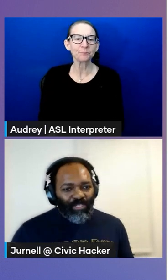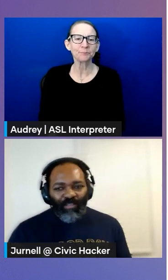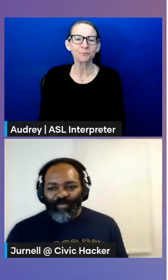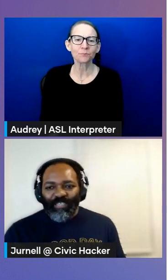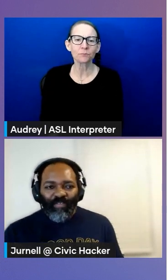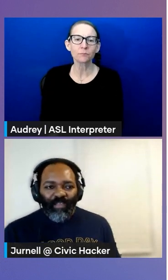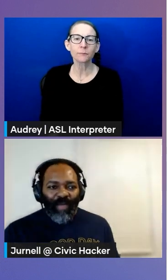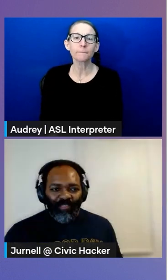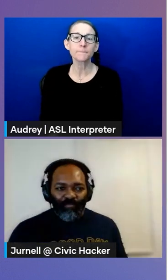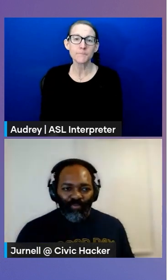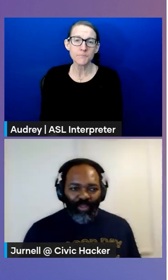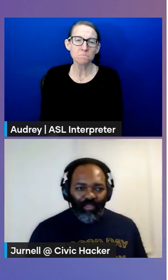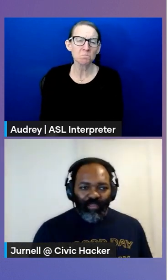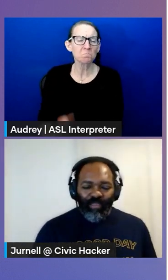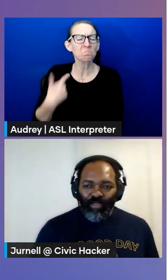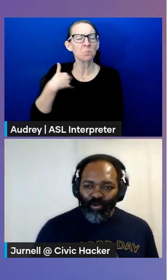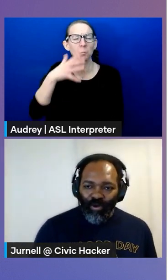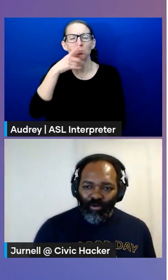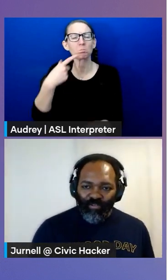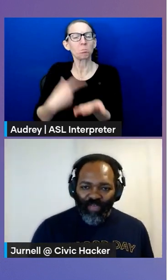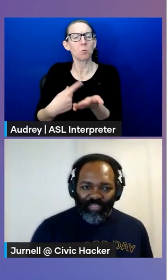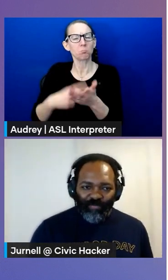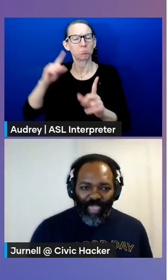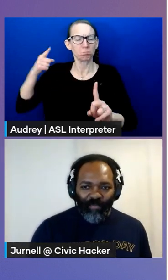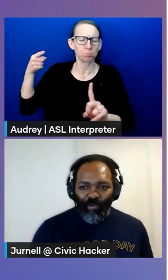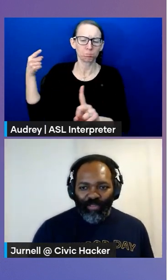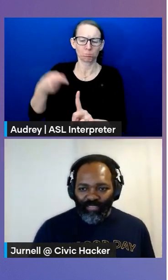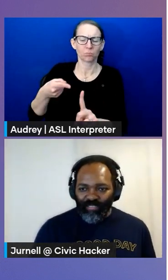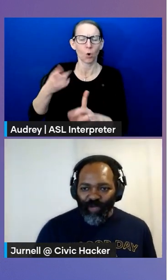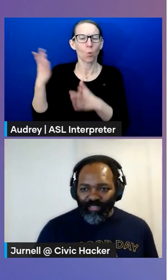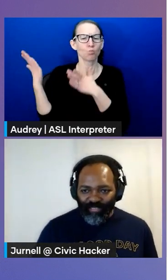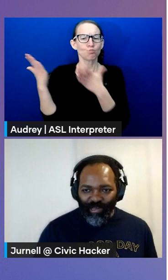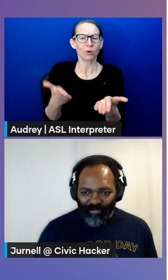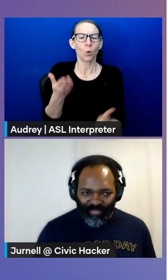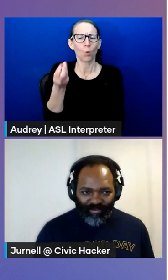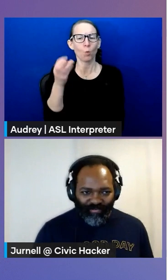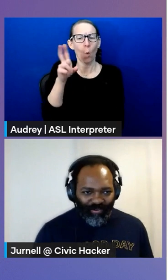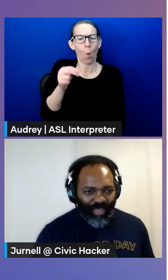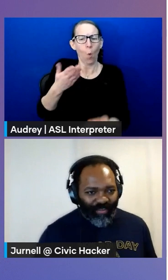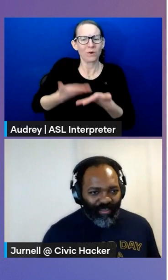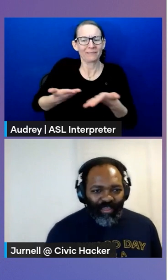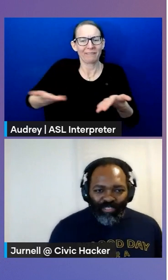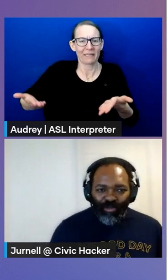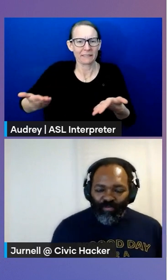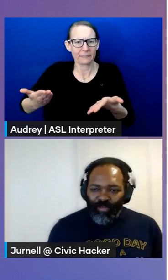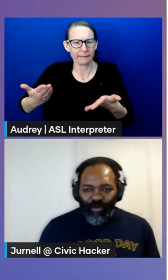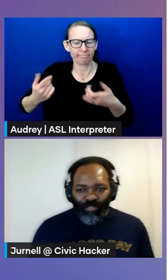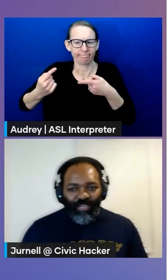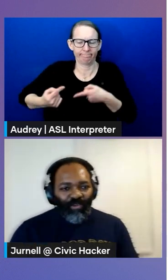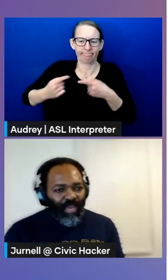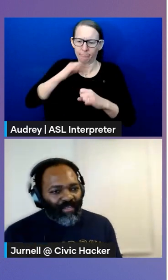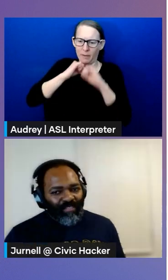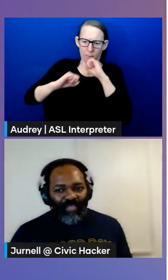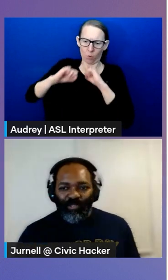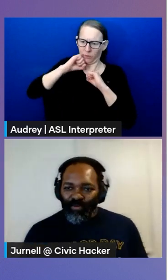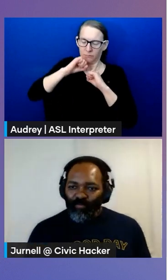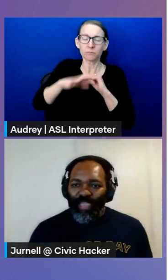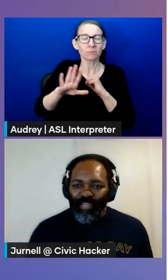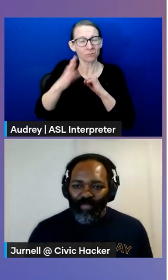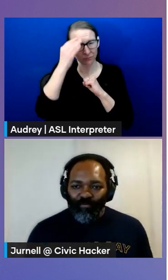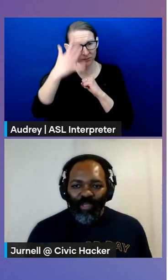So I'm going to talk specifically about the bring your own device pain point. This is why this talk is here. Okay. So